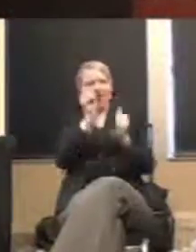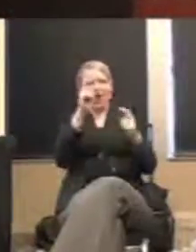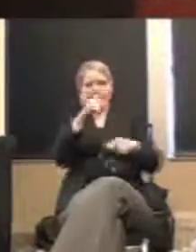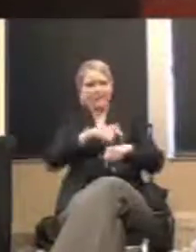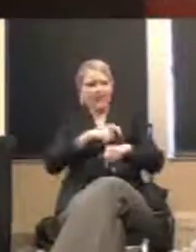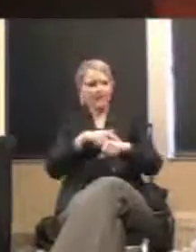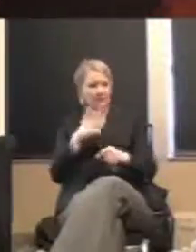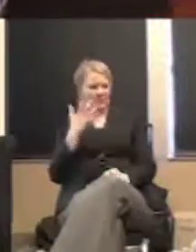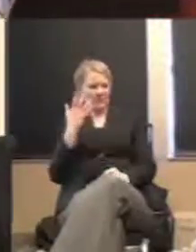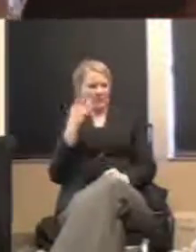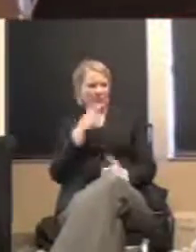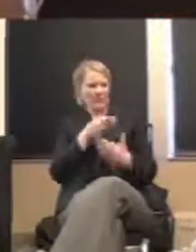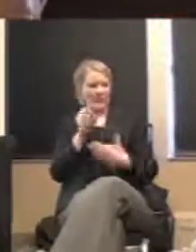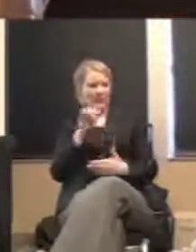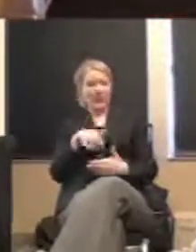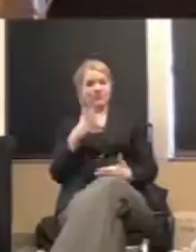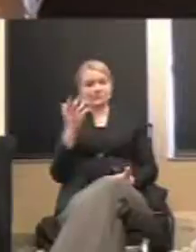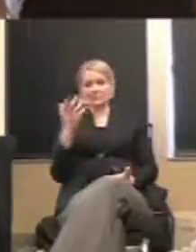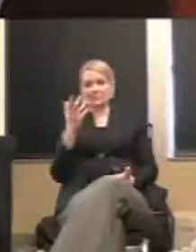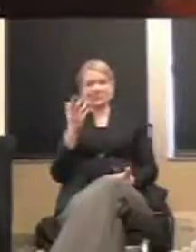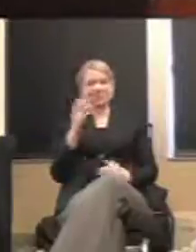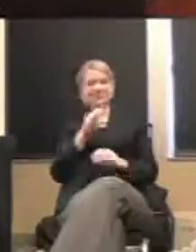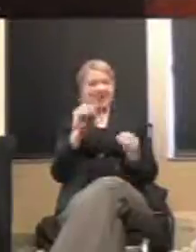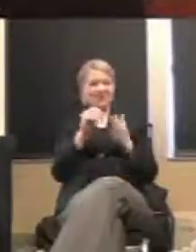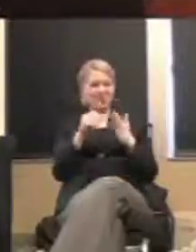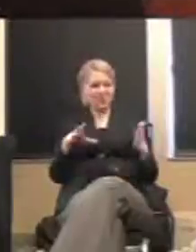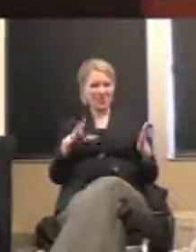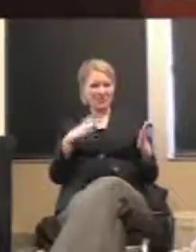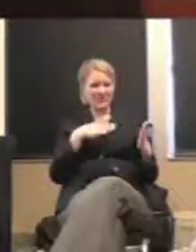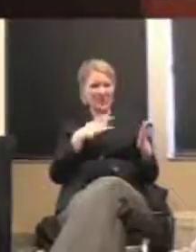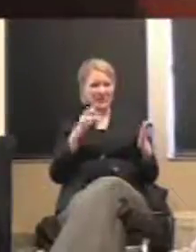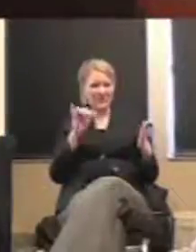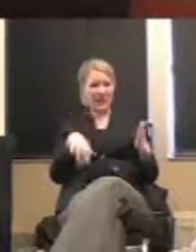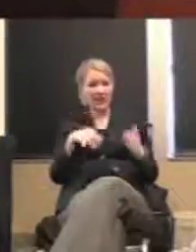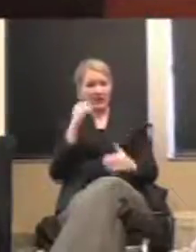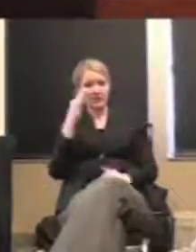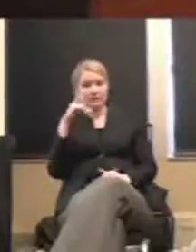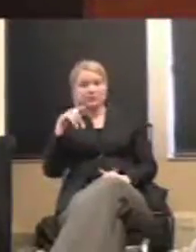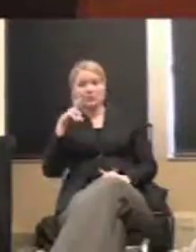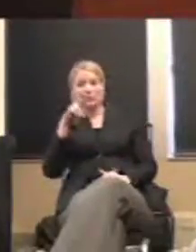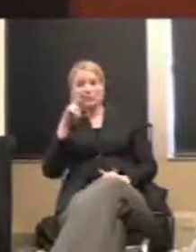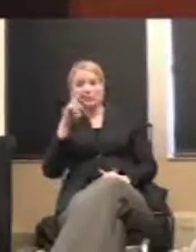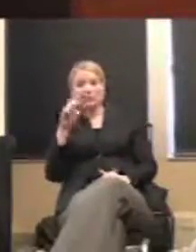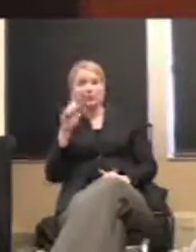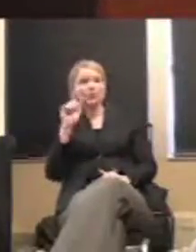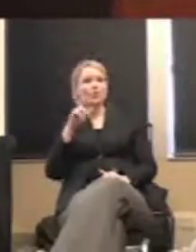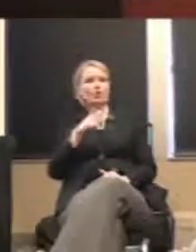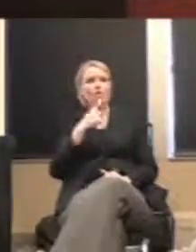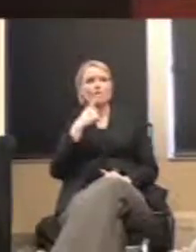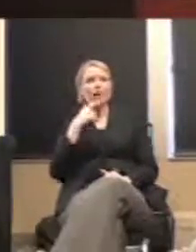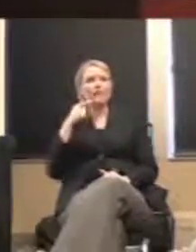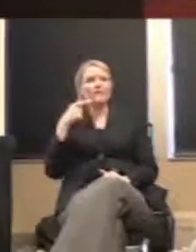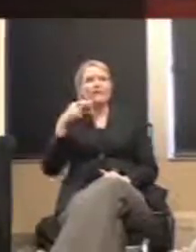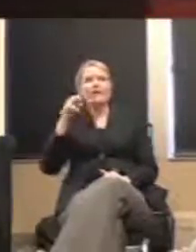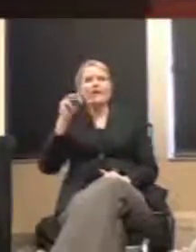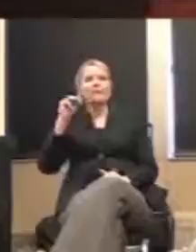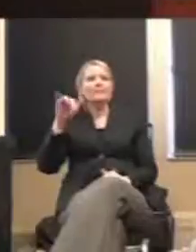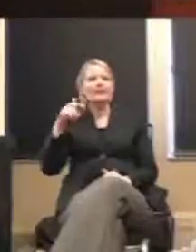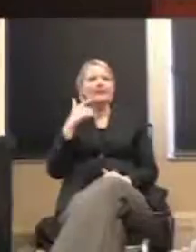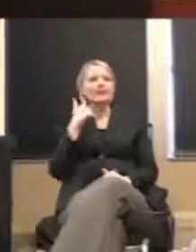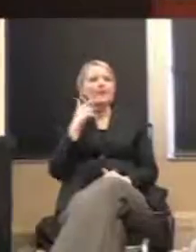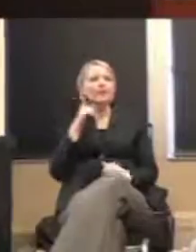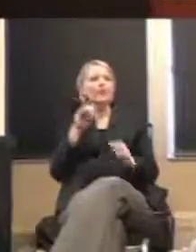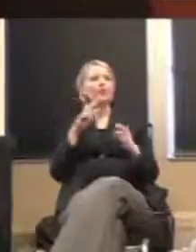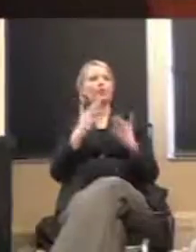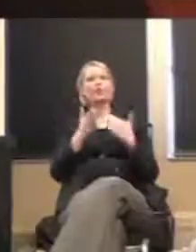because I didn't have any students who liked prunes. But so it was a prune or your red gummy or whatever they wanted. And